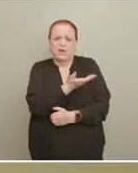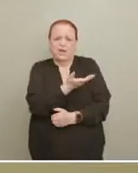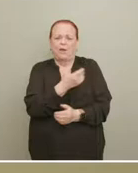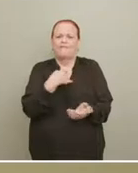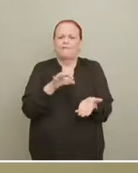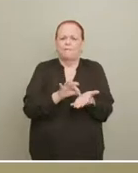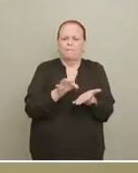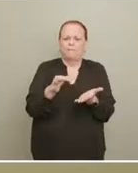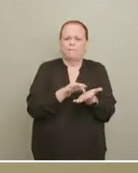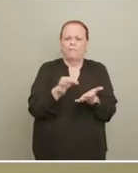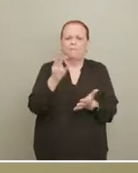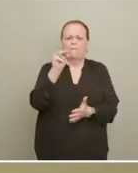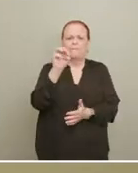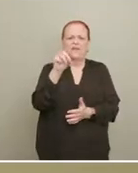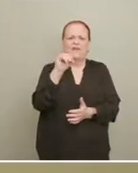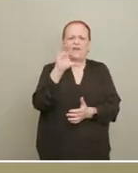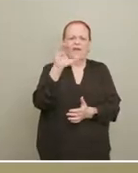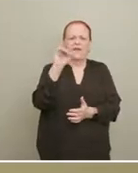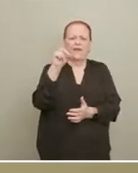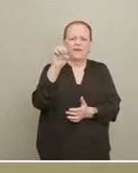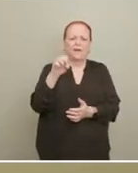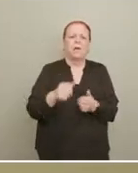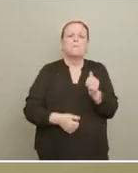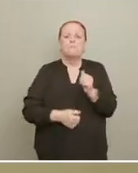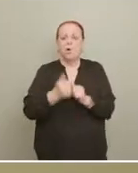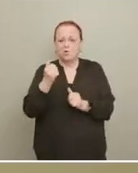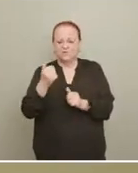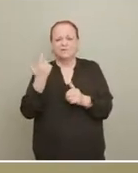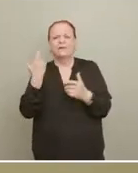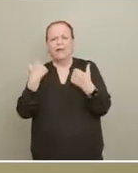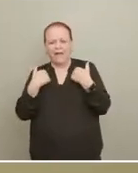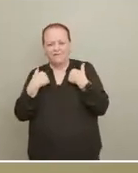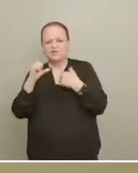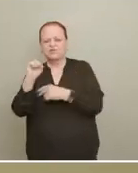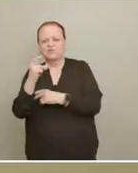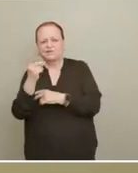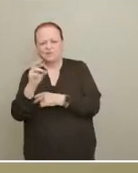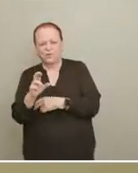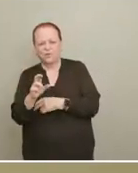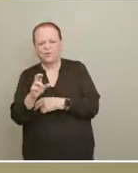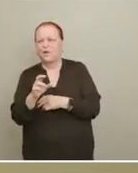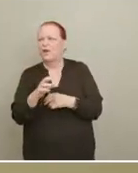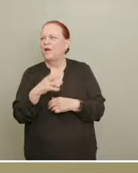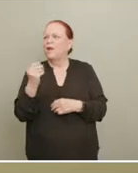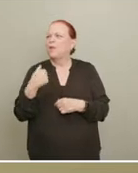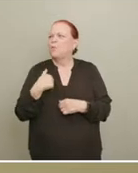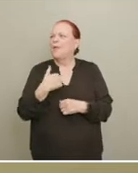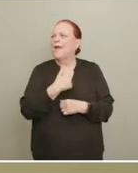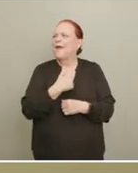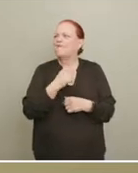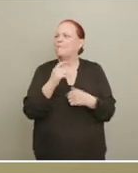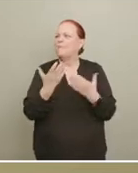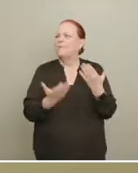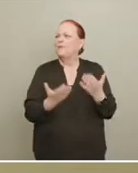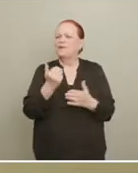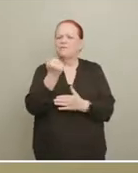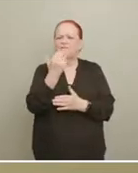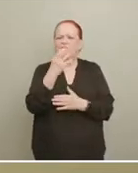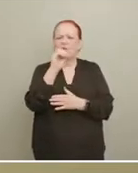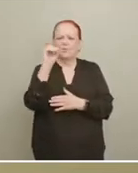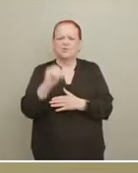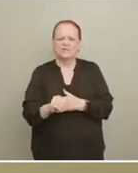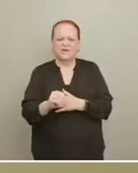covered. Most of them have been sheltered. We have a little bit shy of probably 15% who have